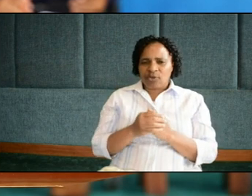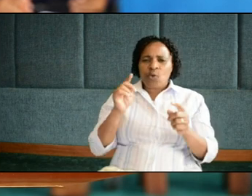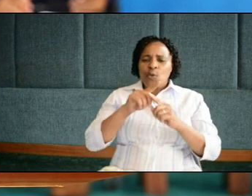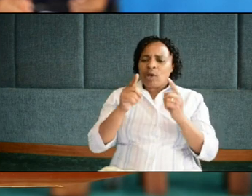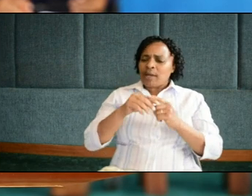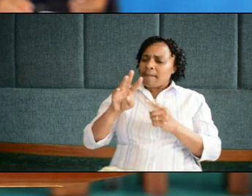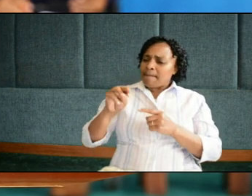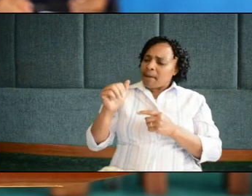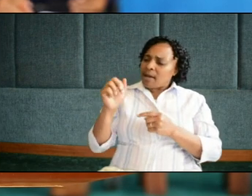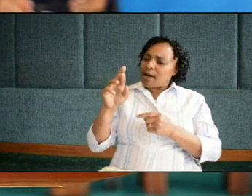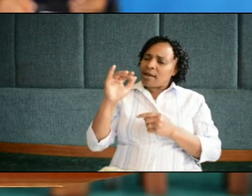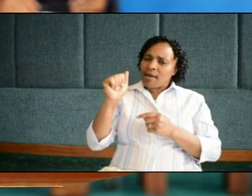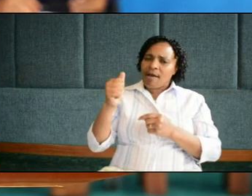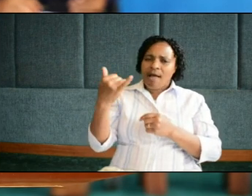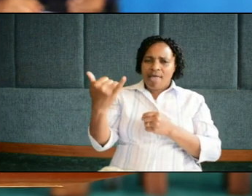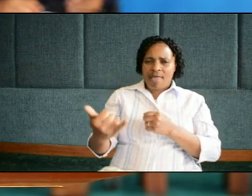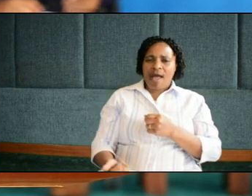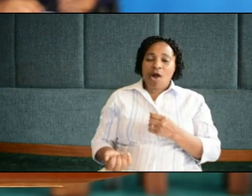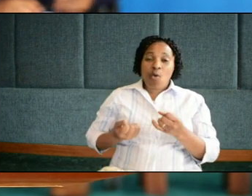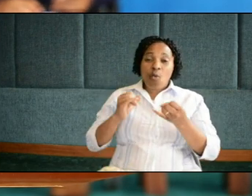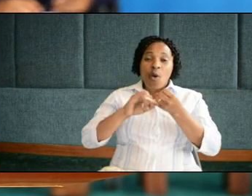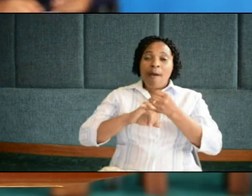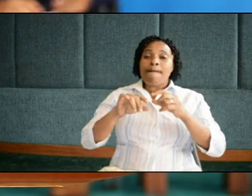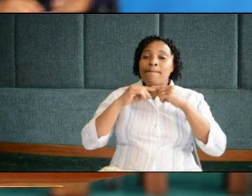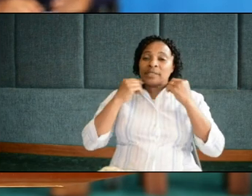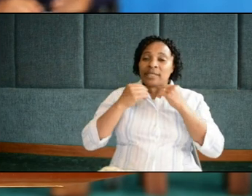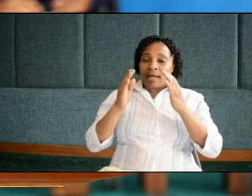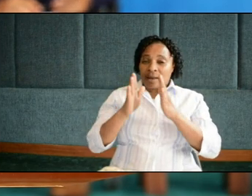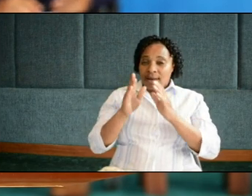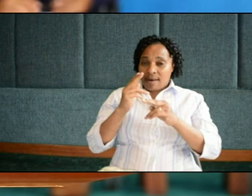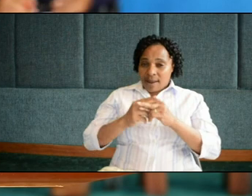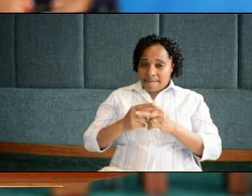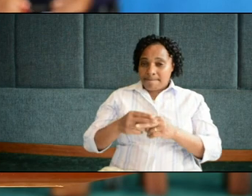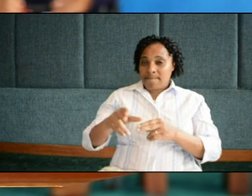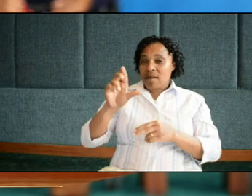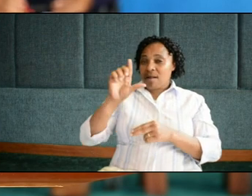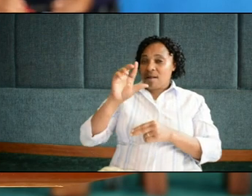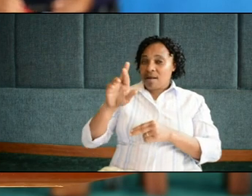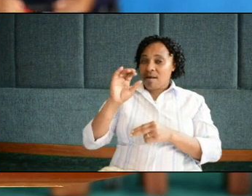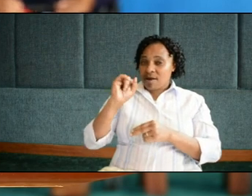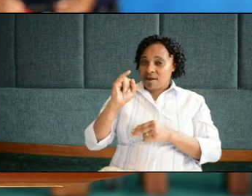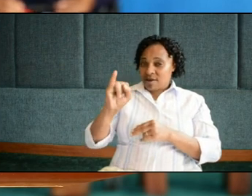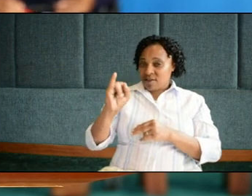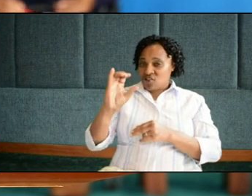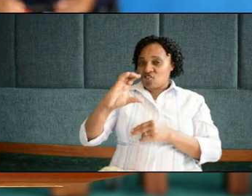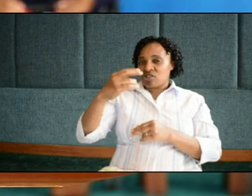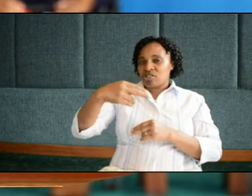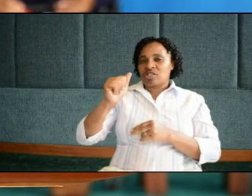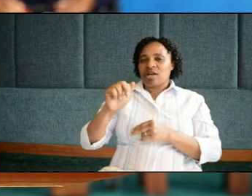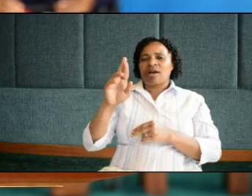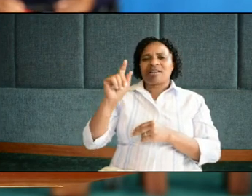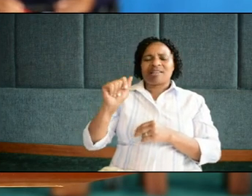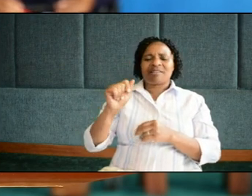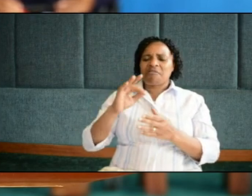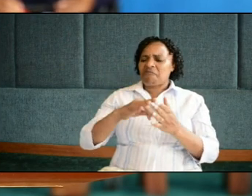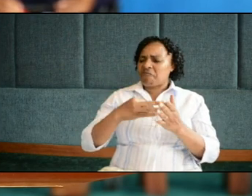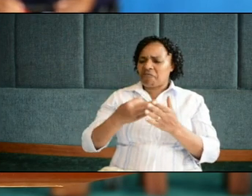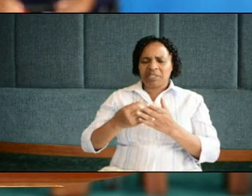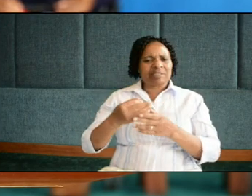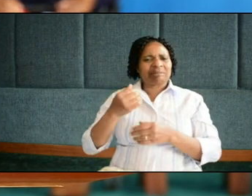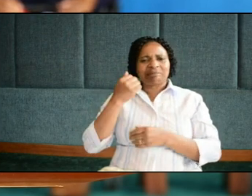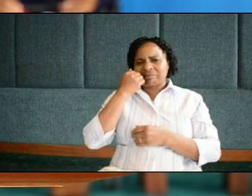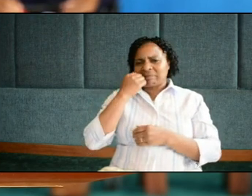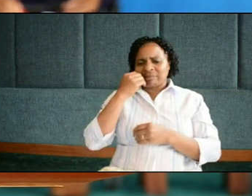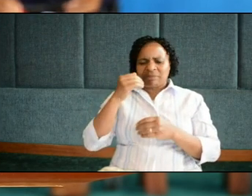When Maria was a young wife to a pastor named Rizad, unfortunately, she fell sick, and it seemed like